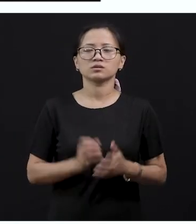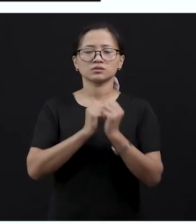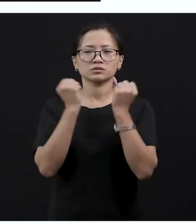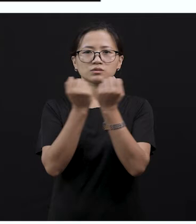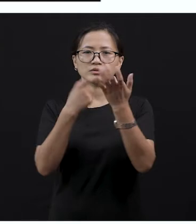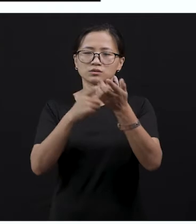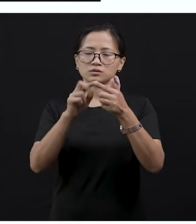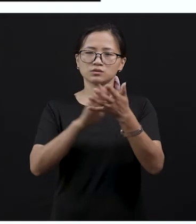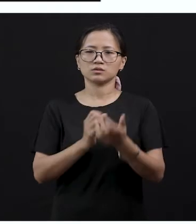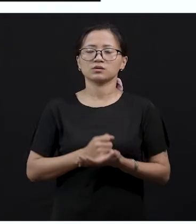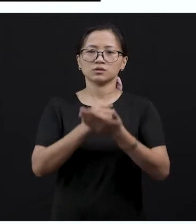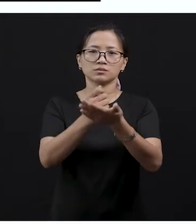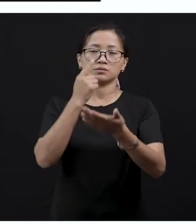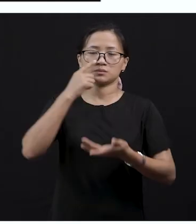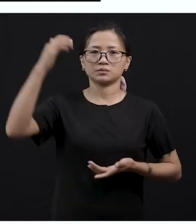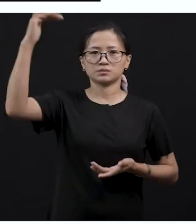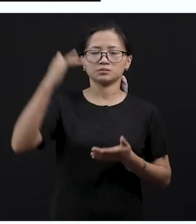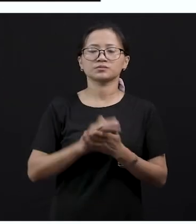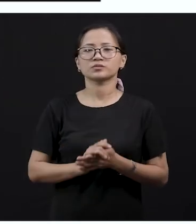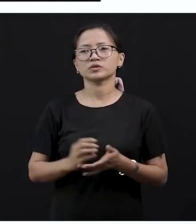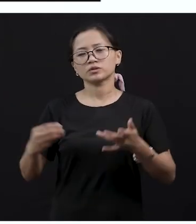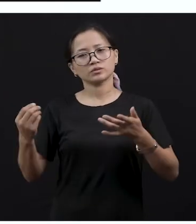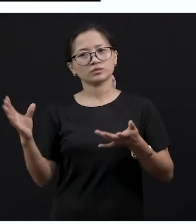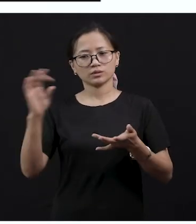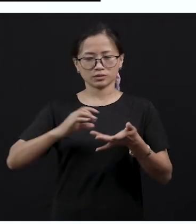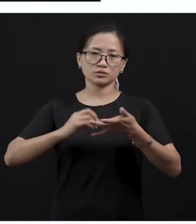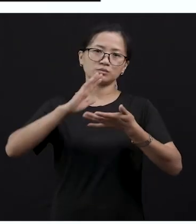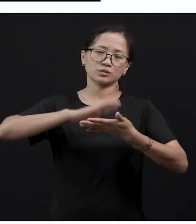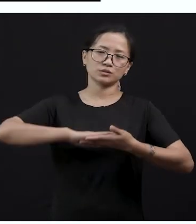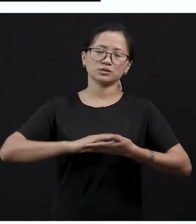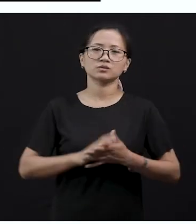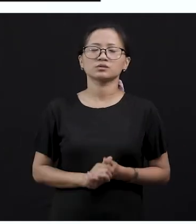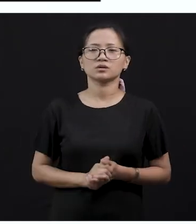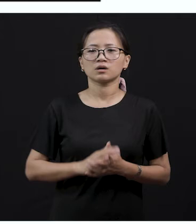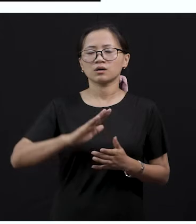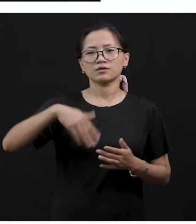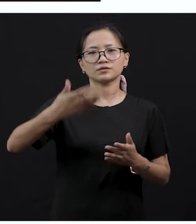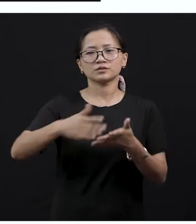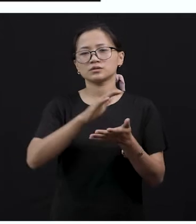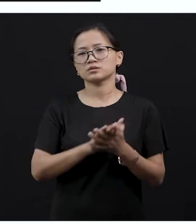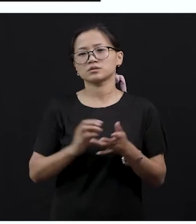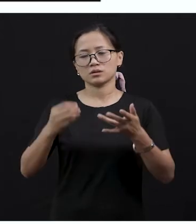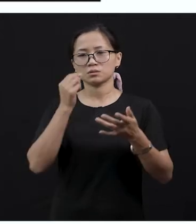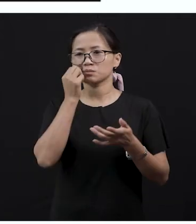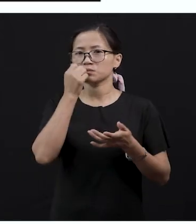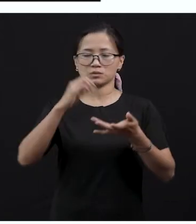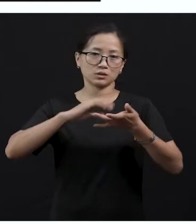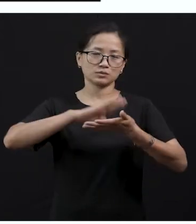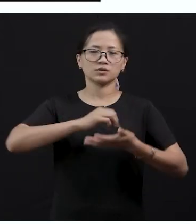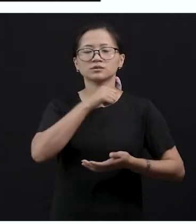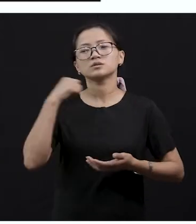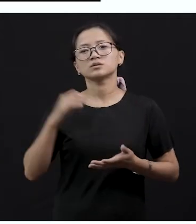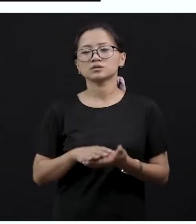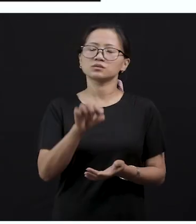reformers has helped the women to remarry, so that even after their husband dies, they can also